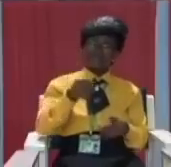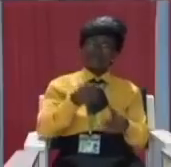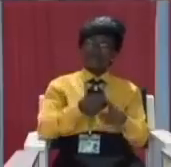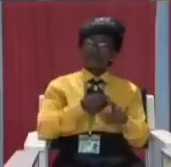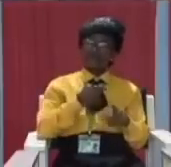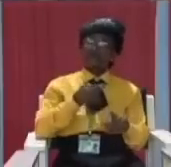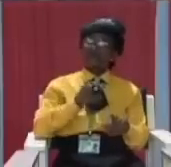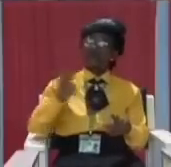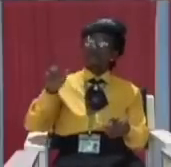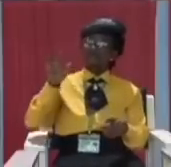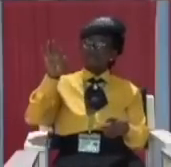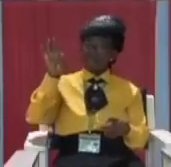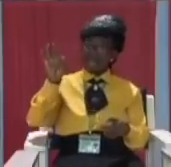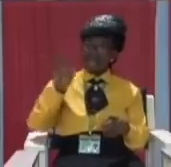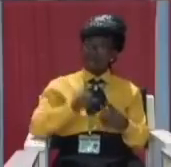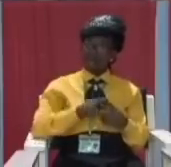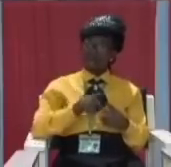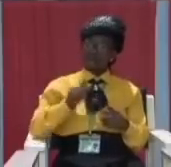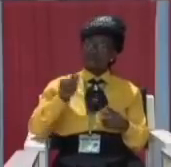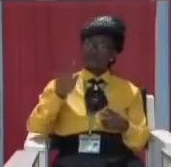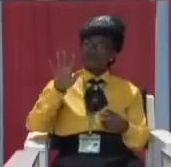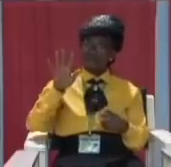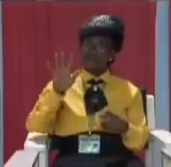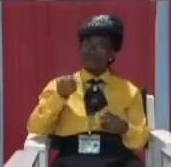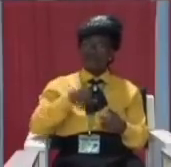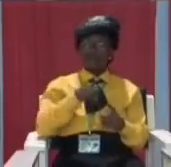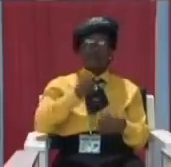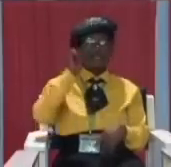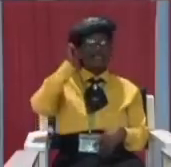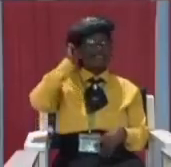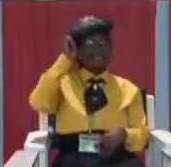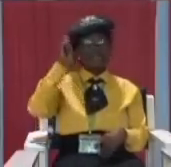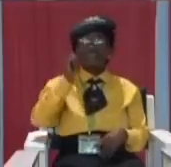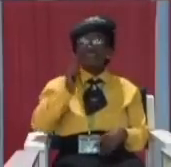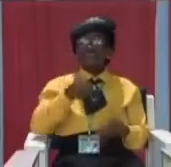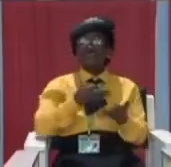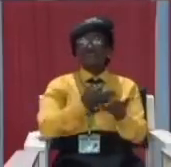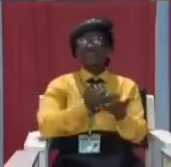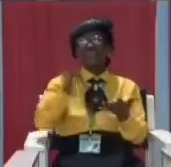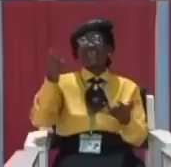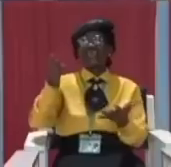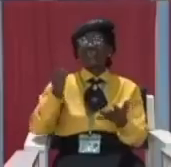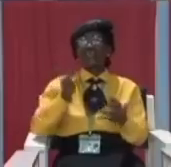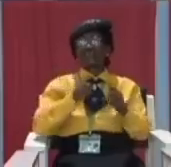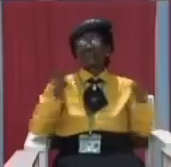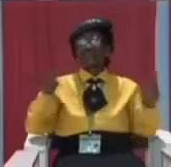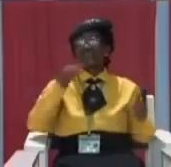to 75, when he failed very badly.